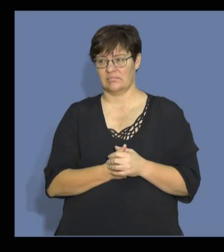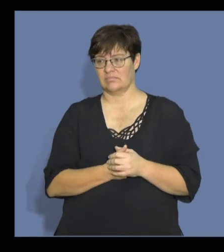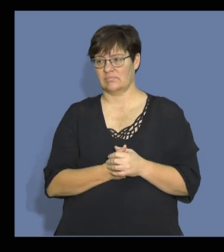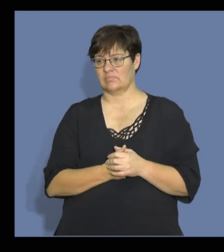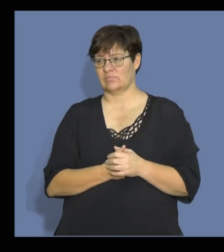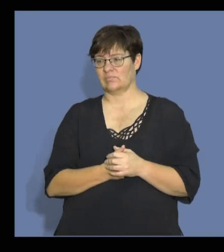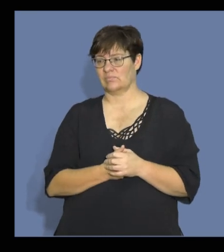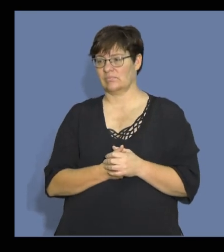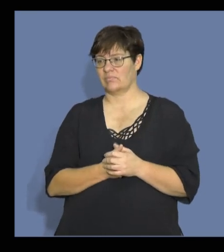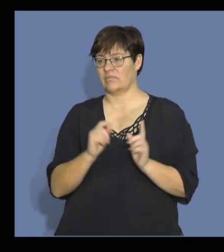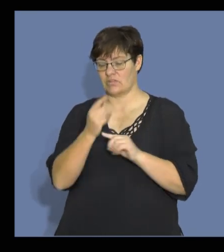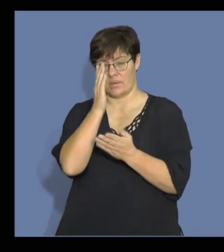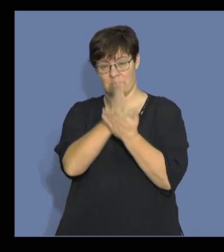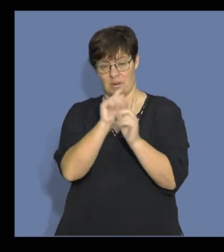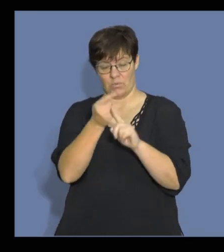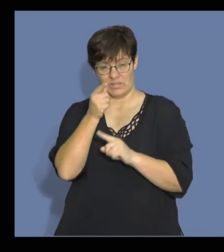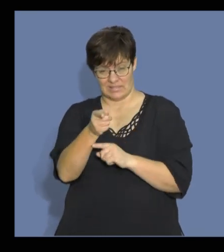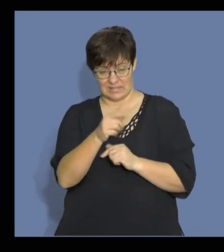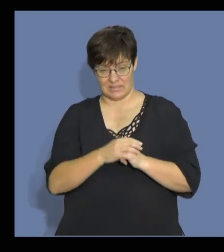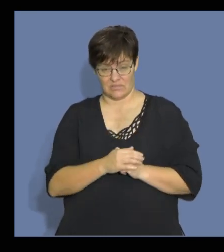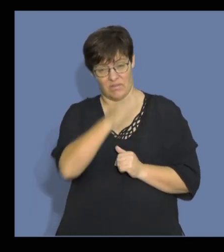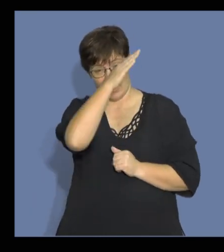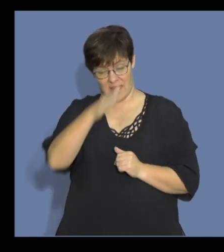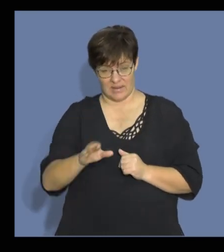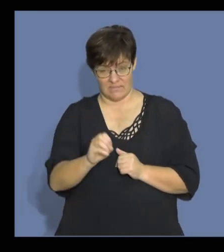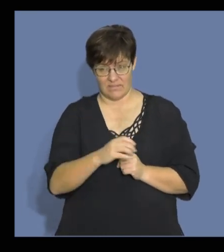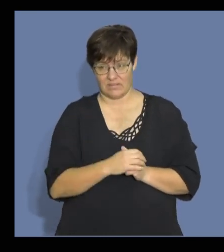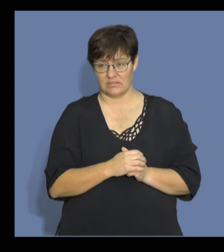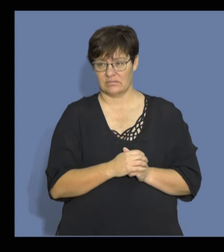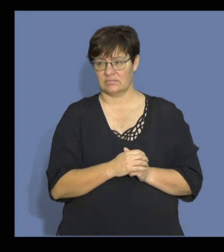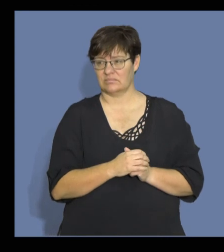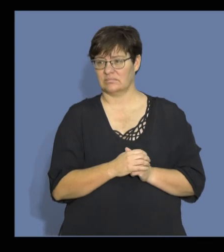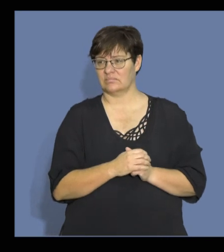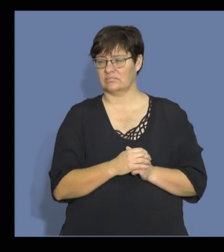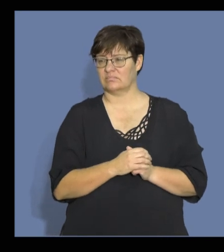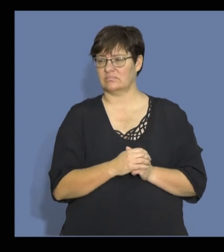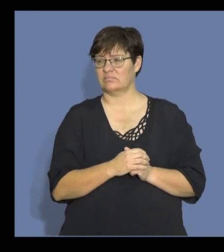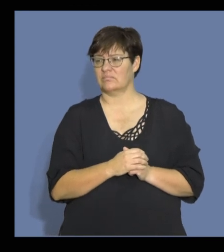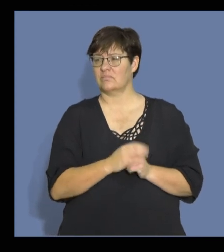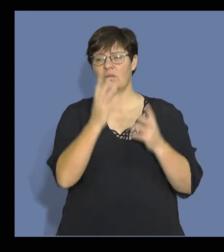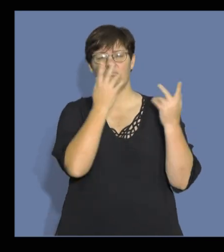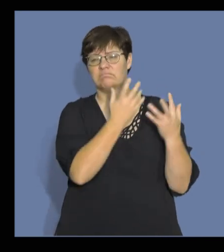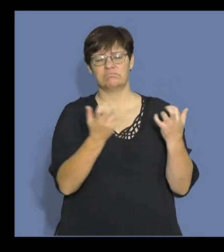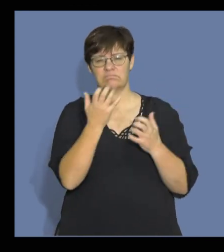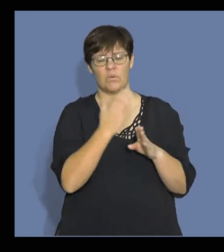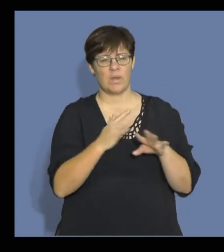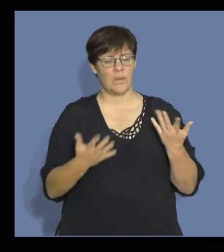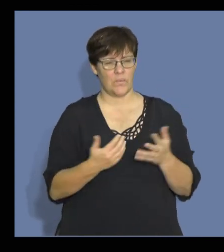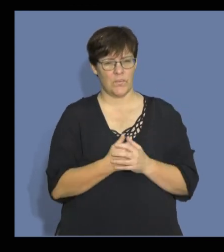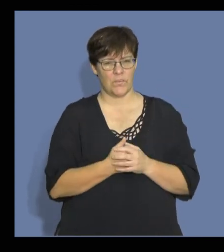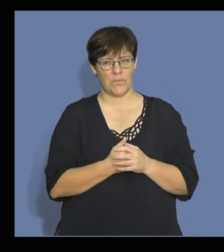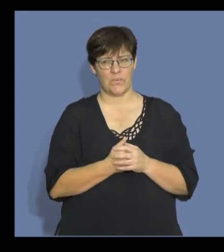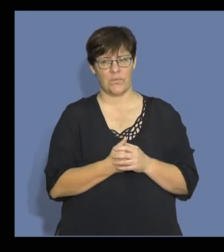I'm first going to find the midpoint of this line. How did that formula work?